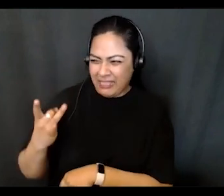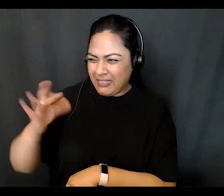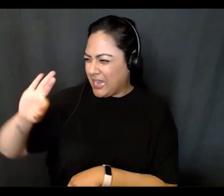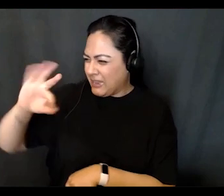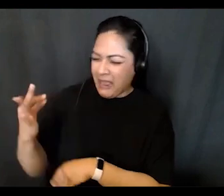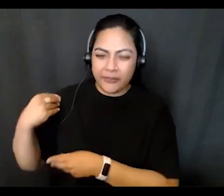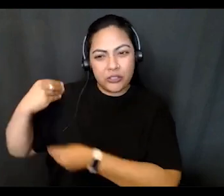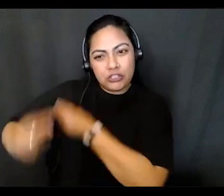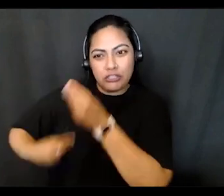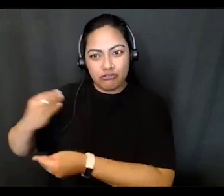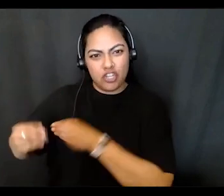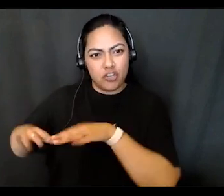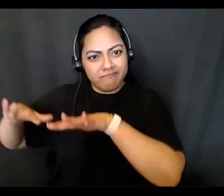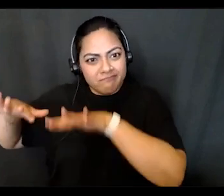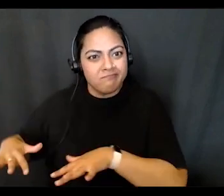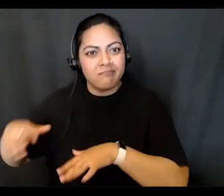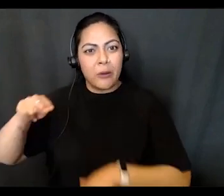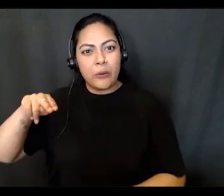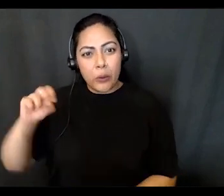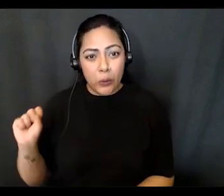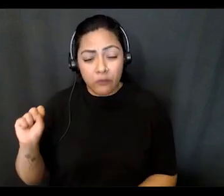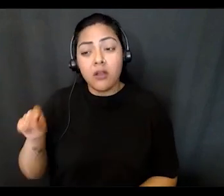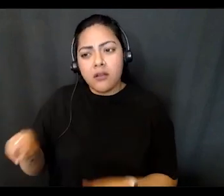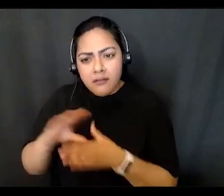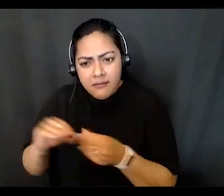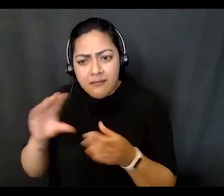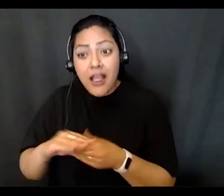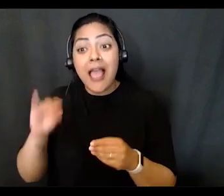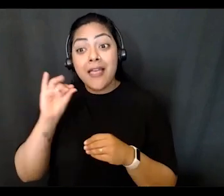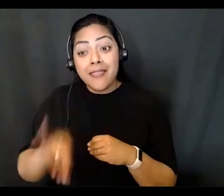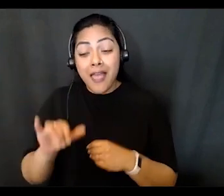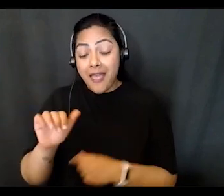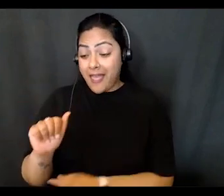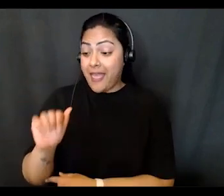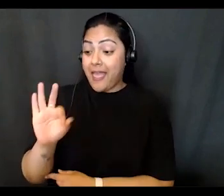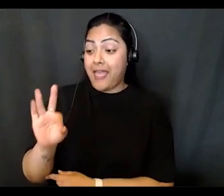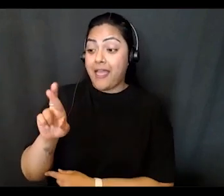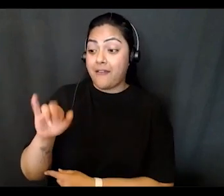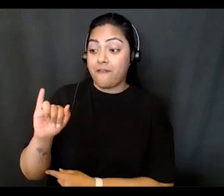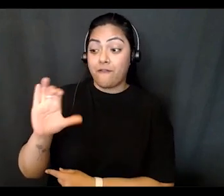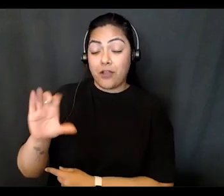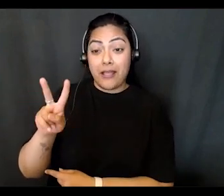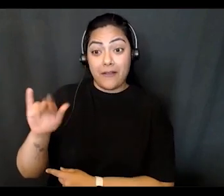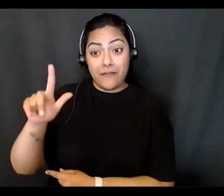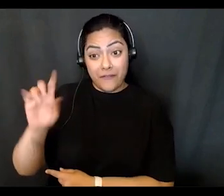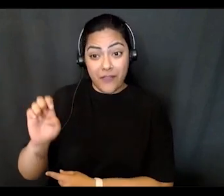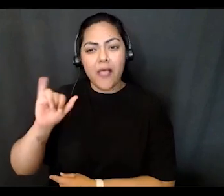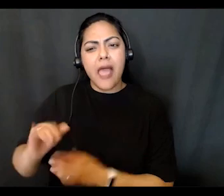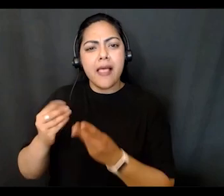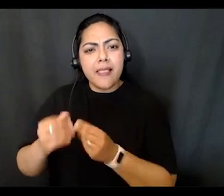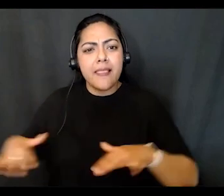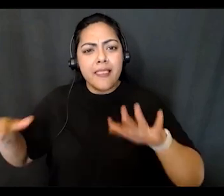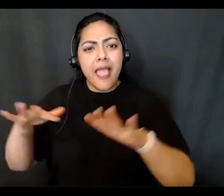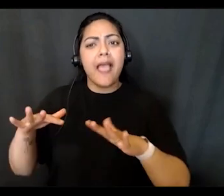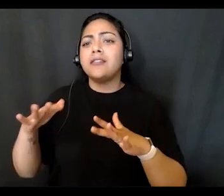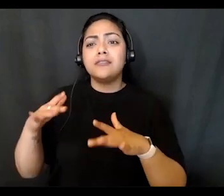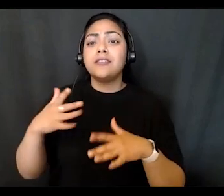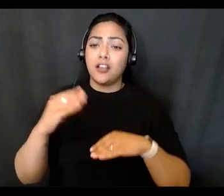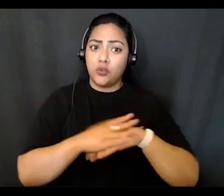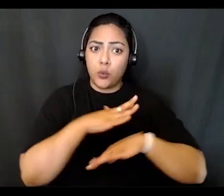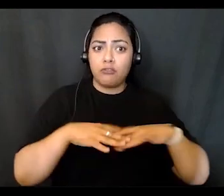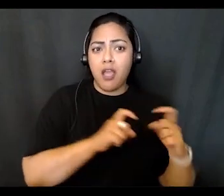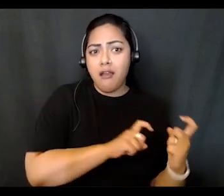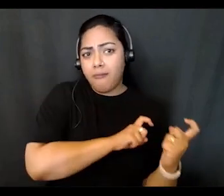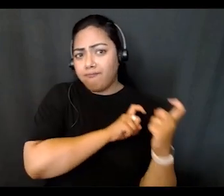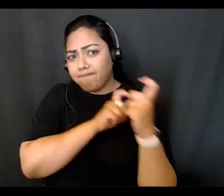how Africville was gifted land and space, right? Gifted the caretaking of that land and space to